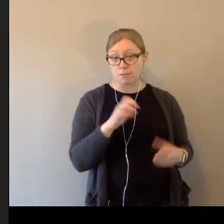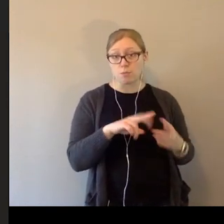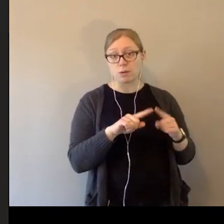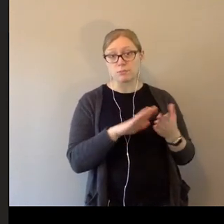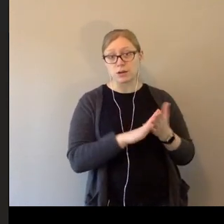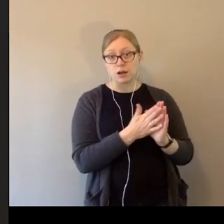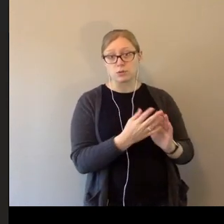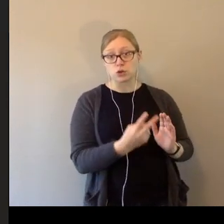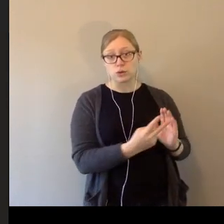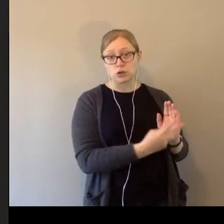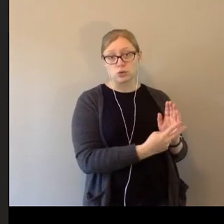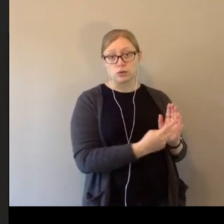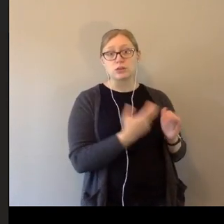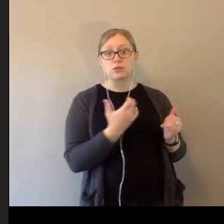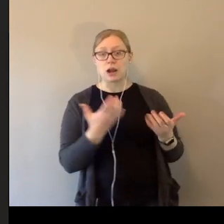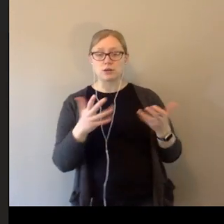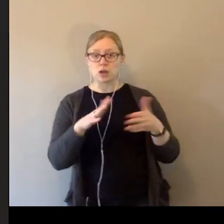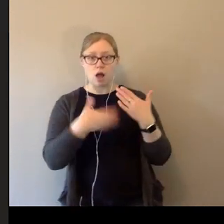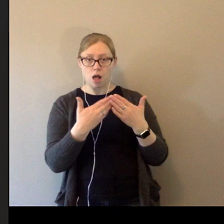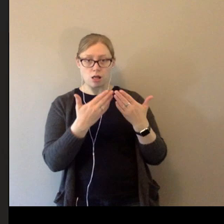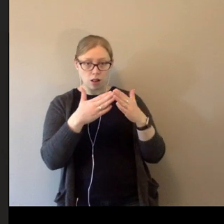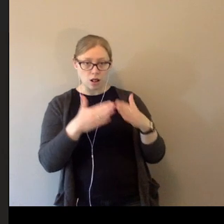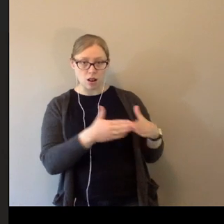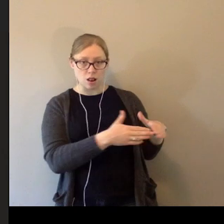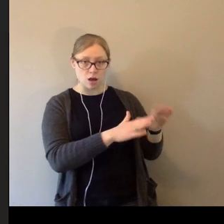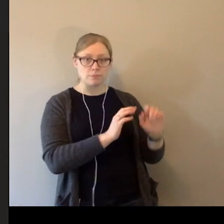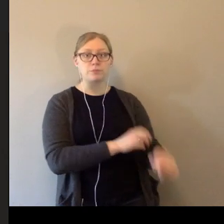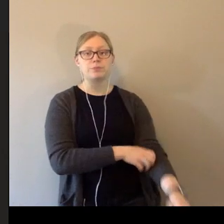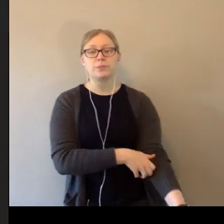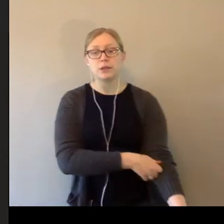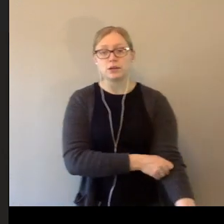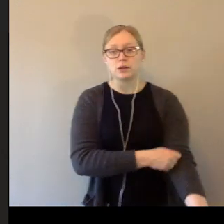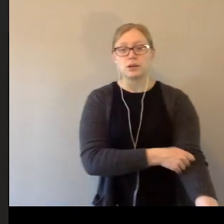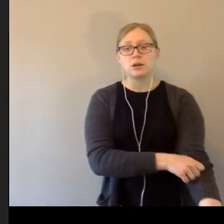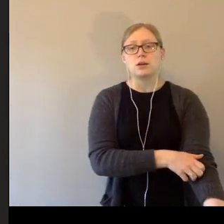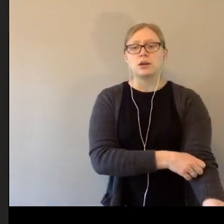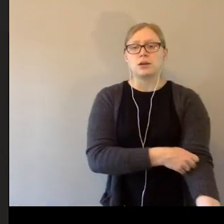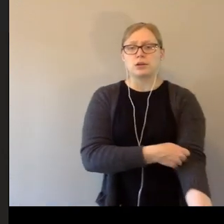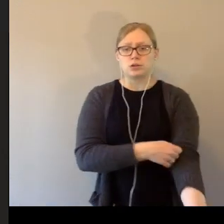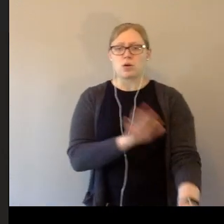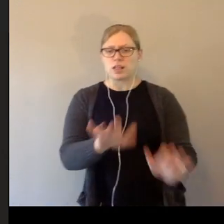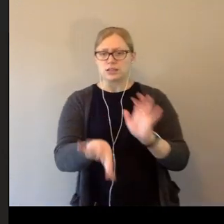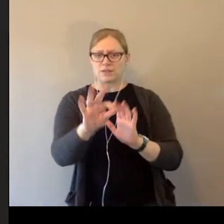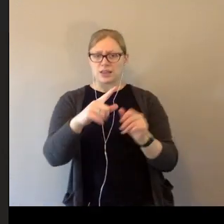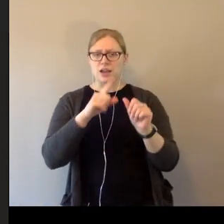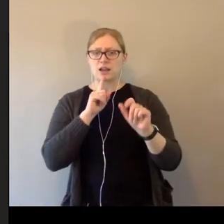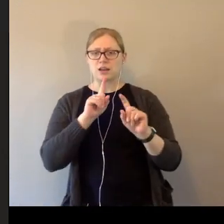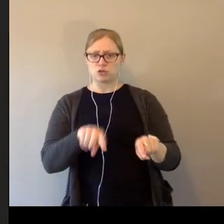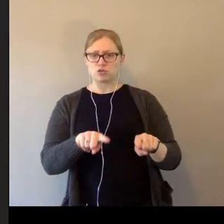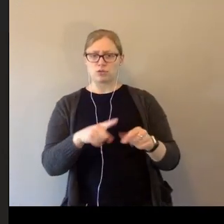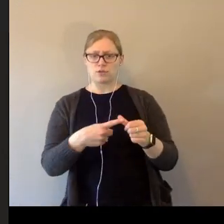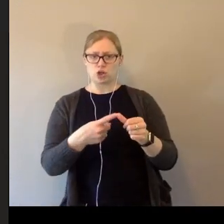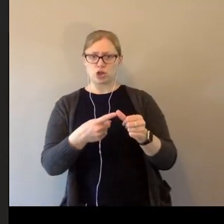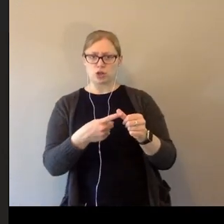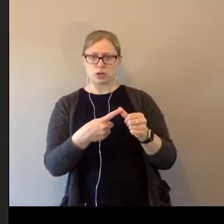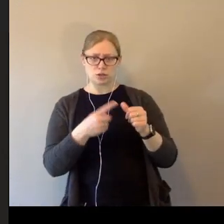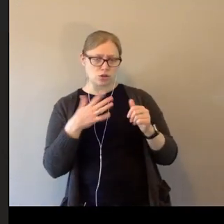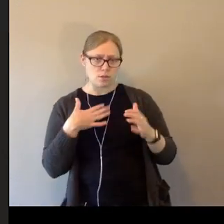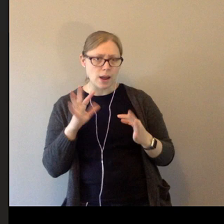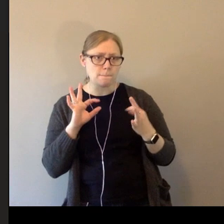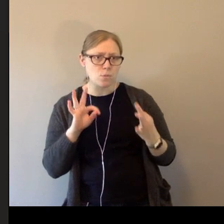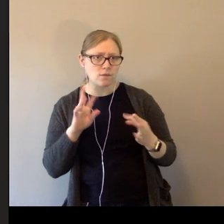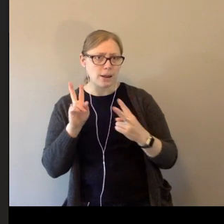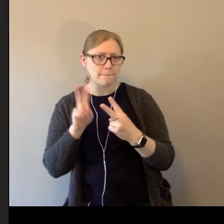2. So now I have it all broken apart. And so let's find the answer first. So I can take my